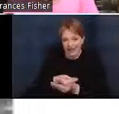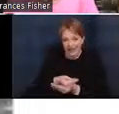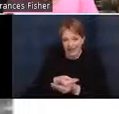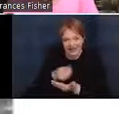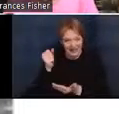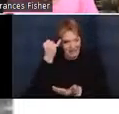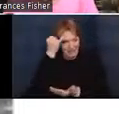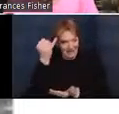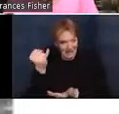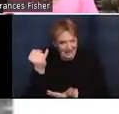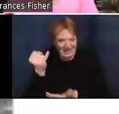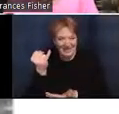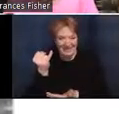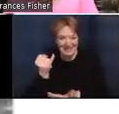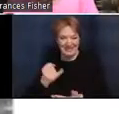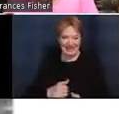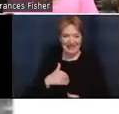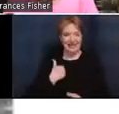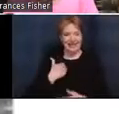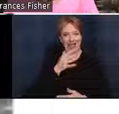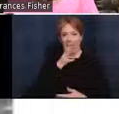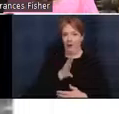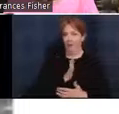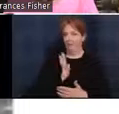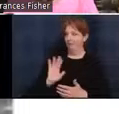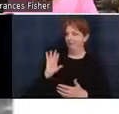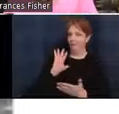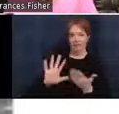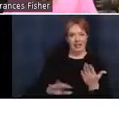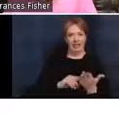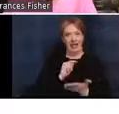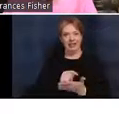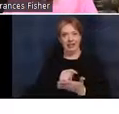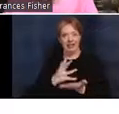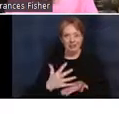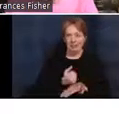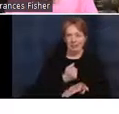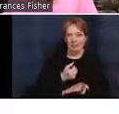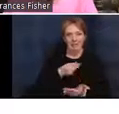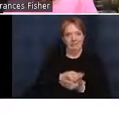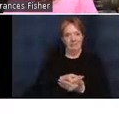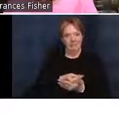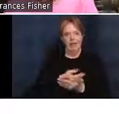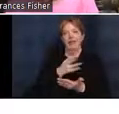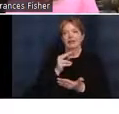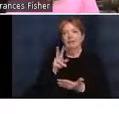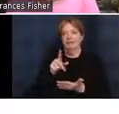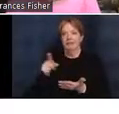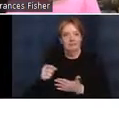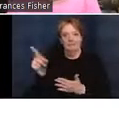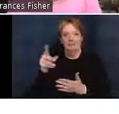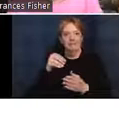imagine a young woman making her way in New York City during the Great Depression.